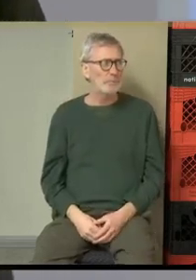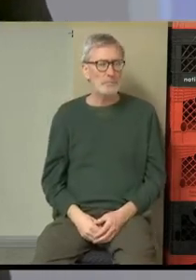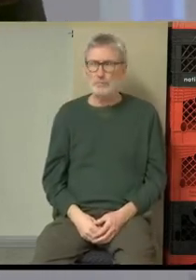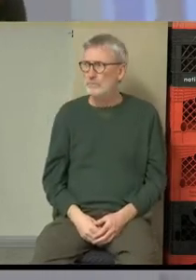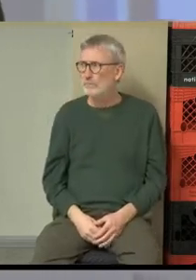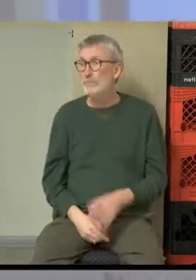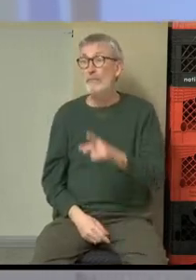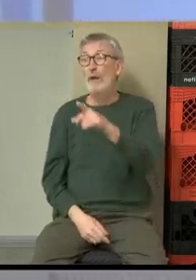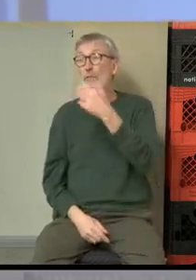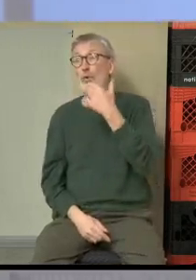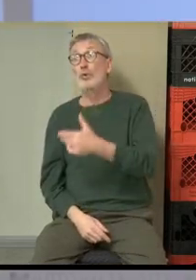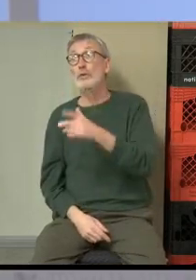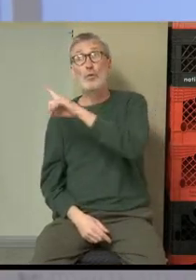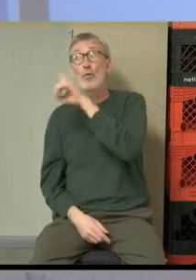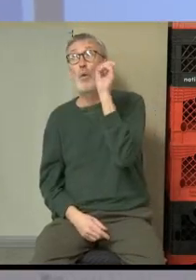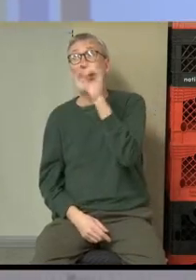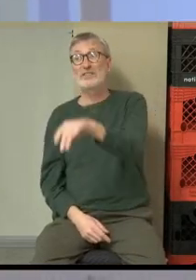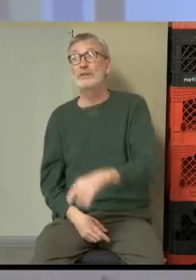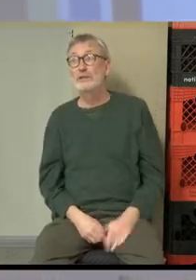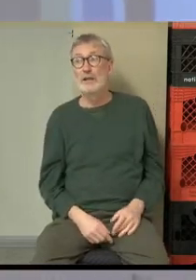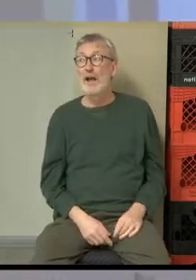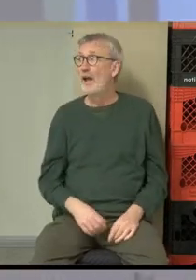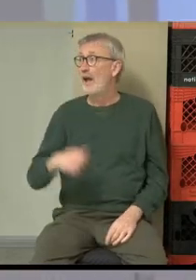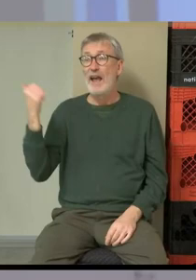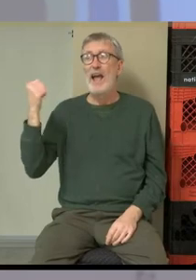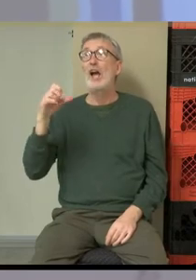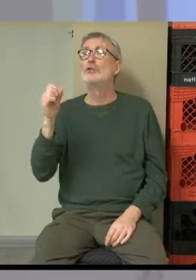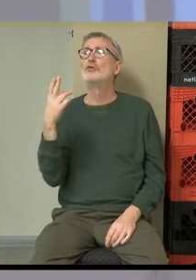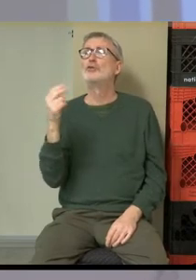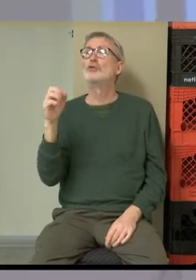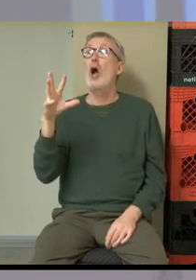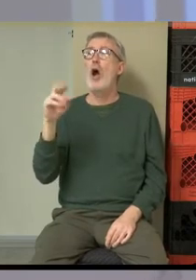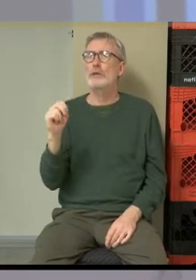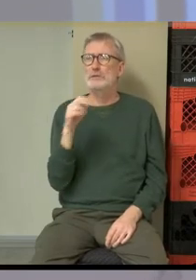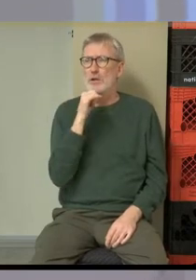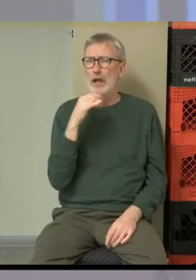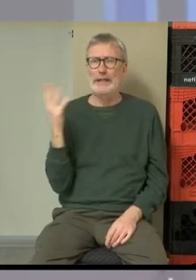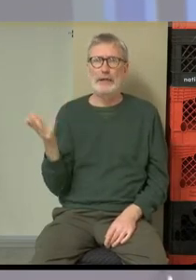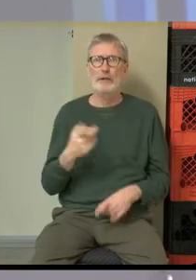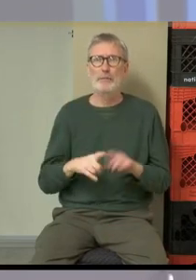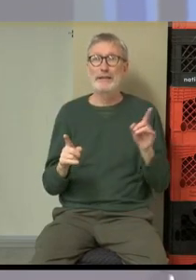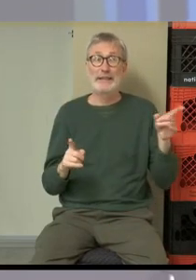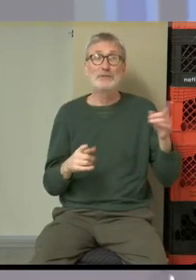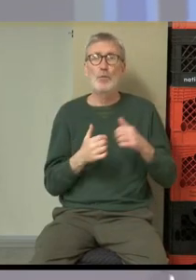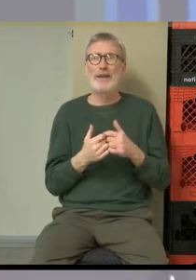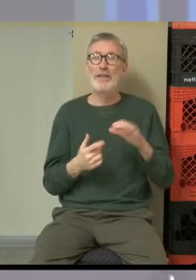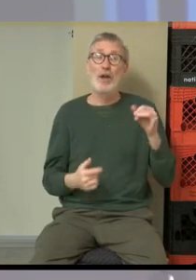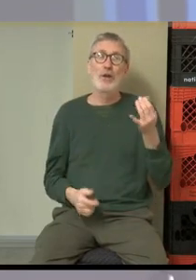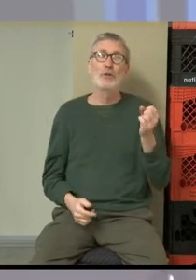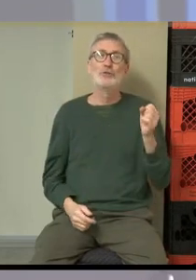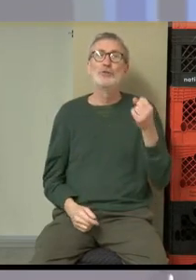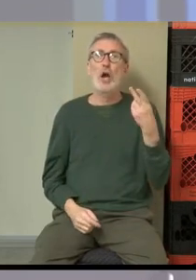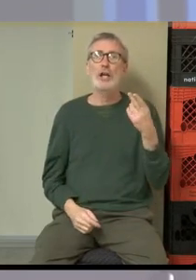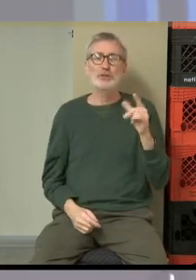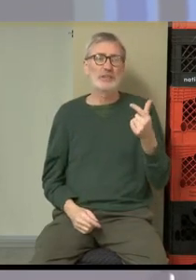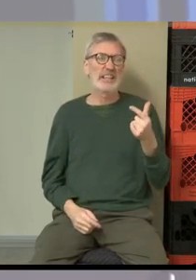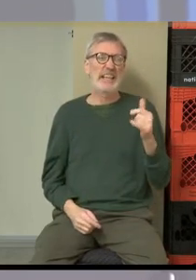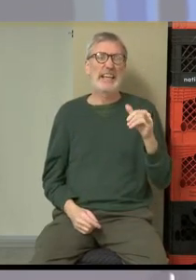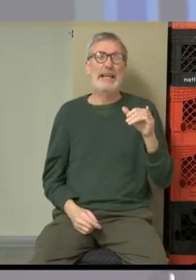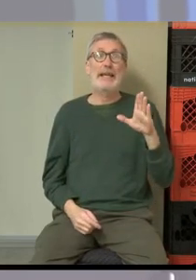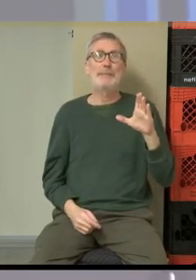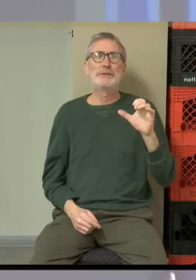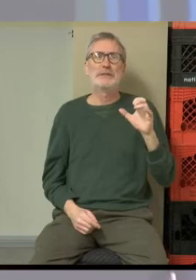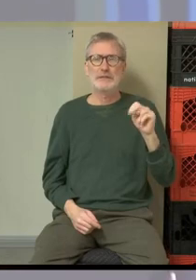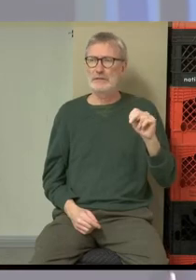Well, thank you. That's a good question. We Sean isn't here tonight, but he's with Josh Gibson Foundation, and we had met with